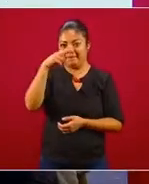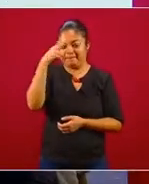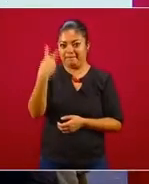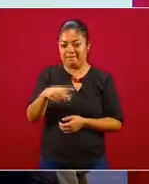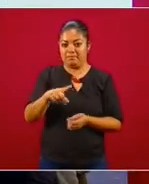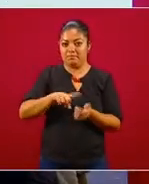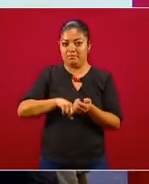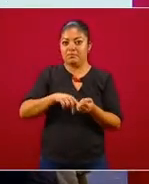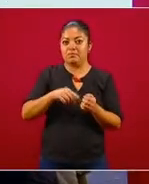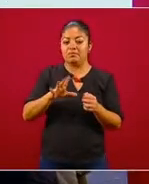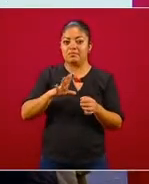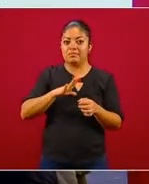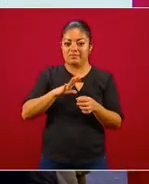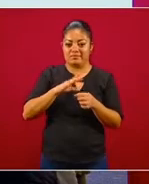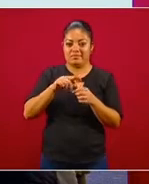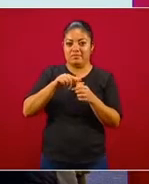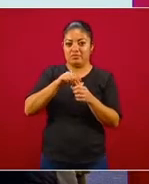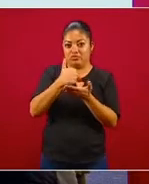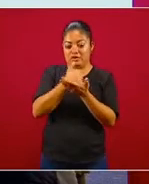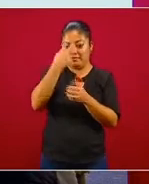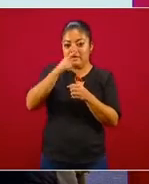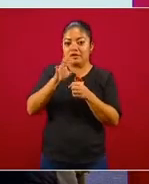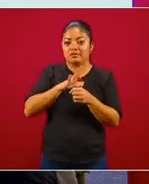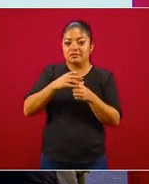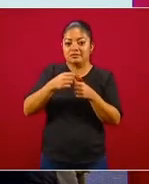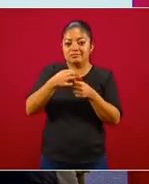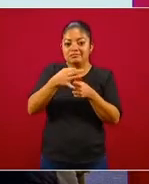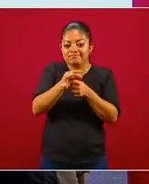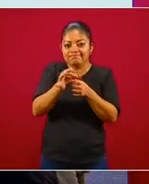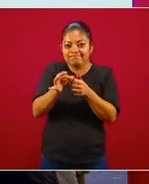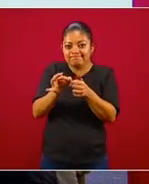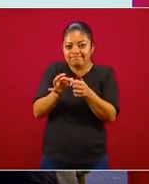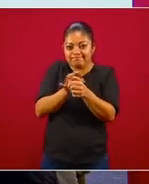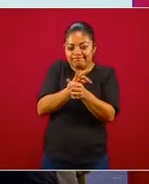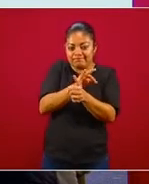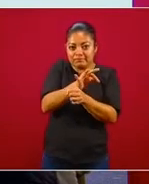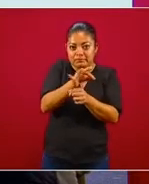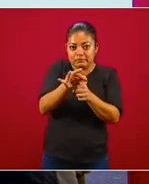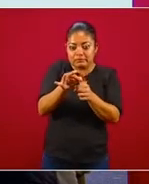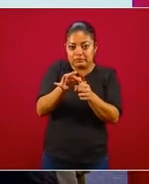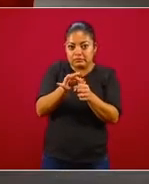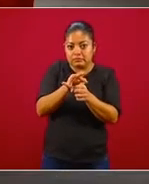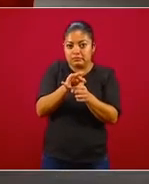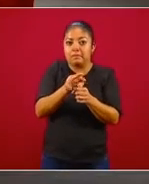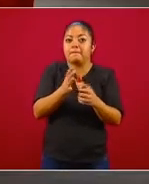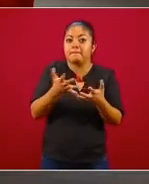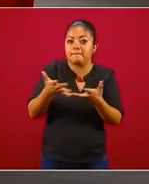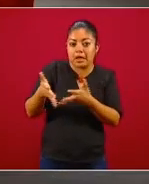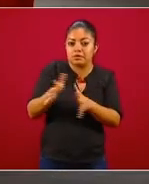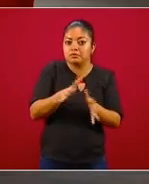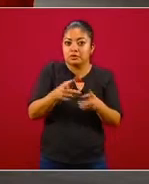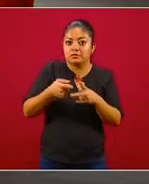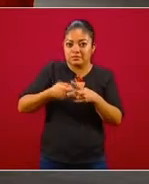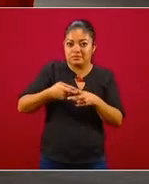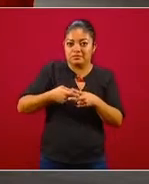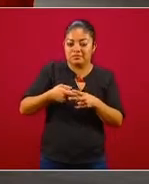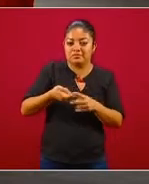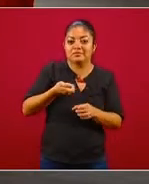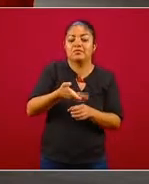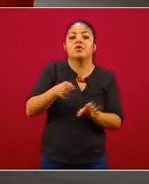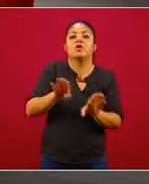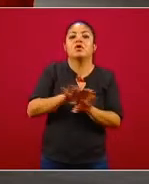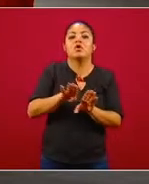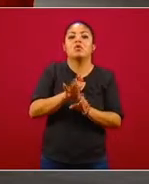8th, for the metropolitan area of the Valley of Mexico, which covers parts of Mexico City and parts